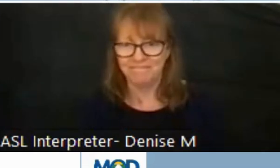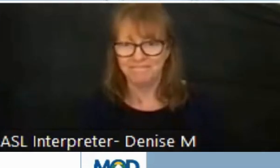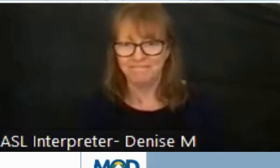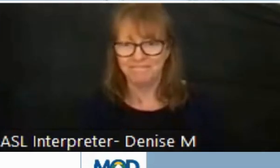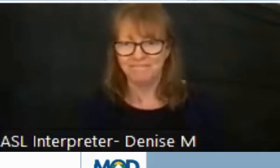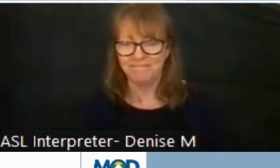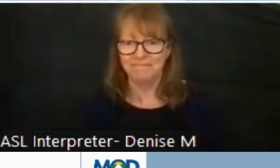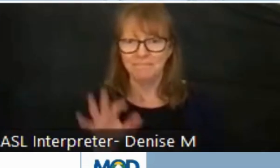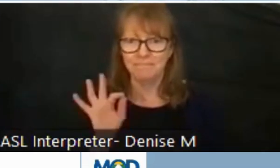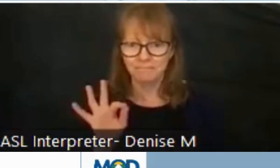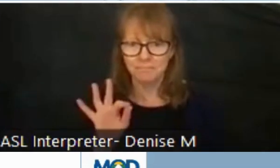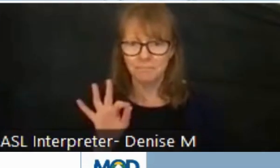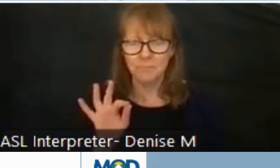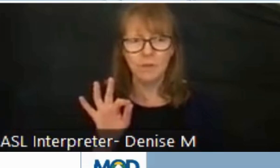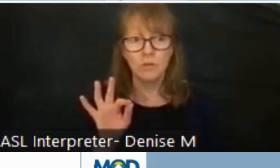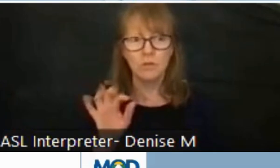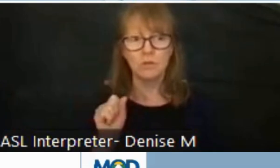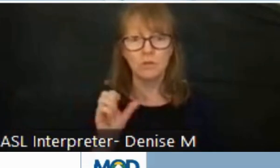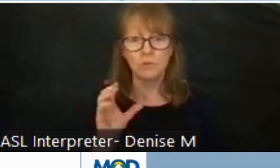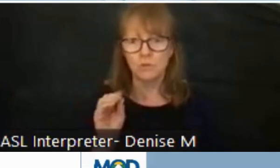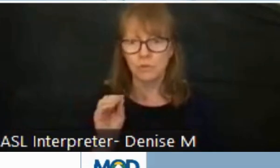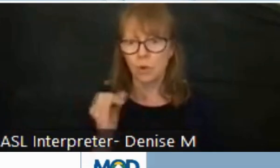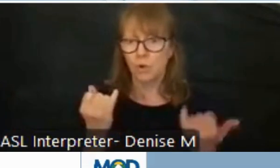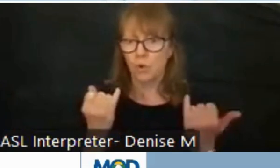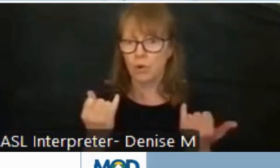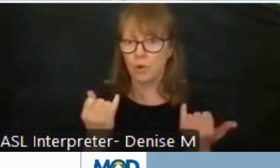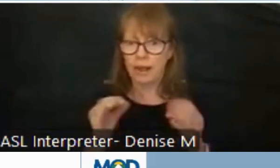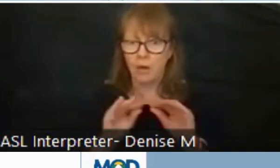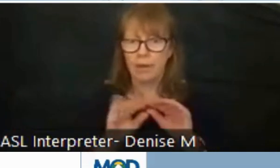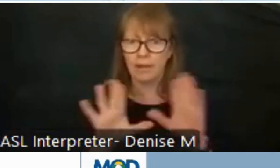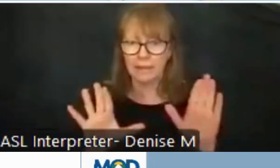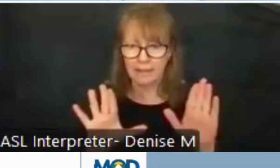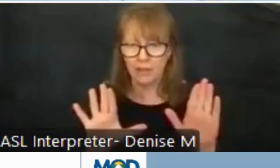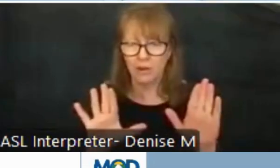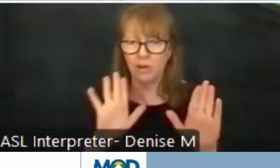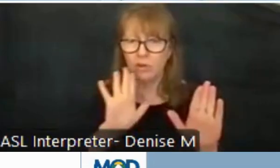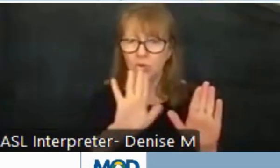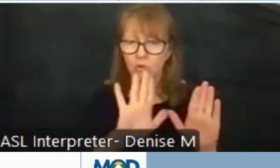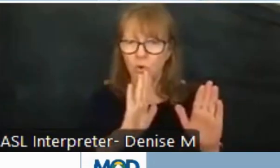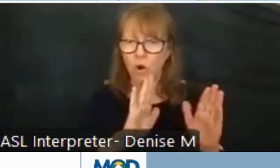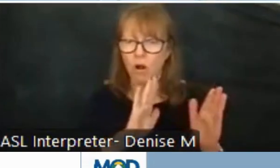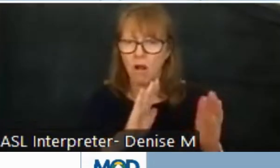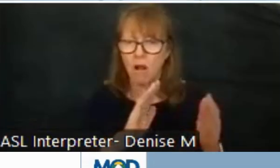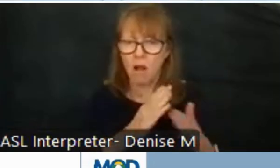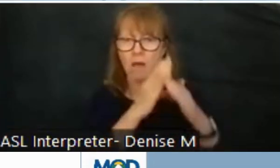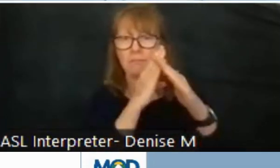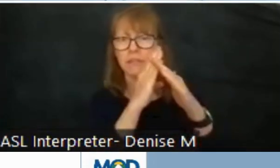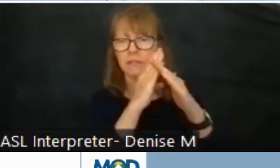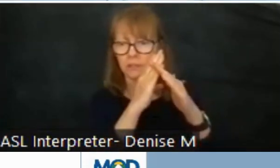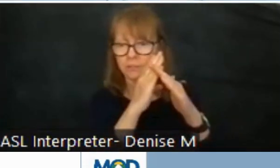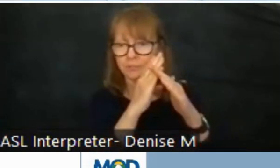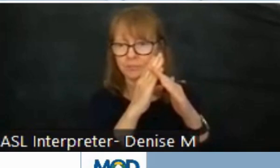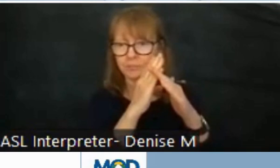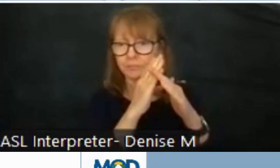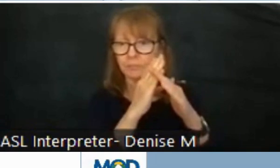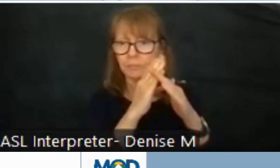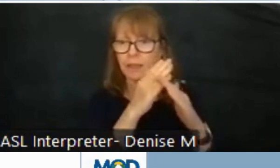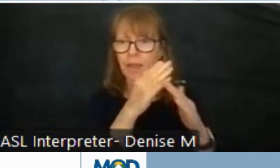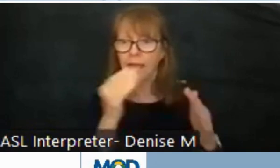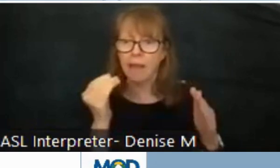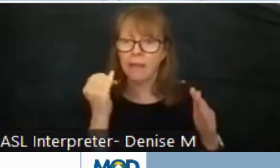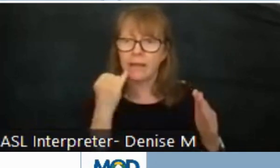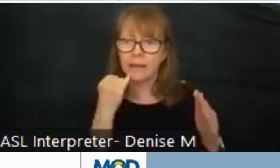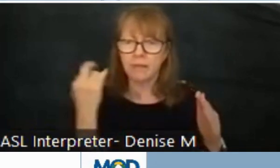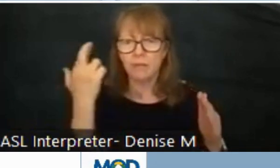So we've gotten clear on what obstacle you're facing and whether a reasonable accommodation or